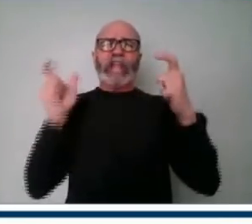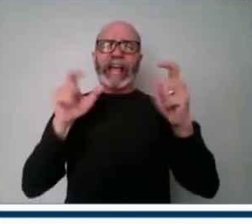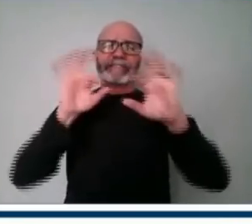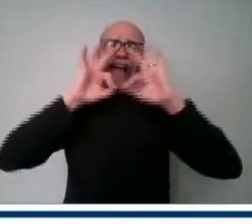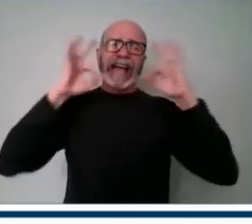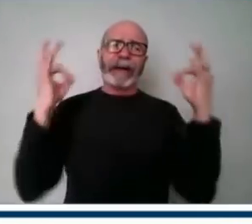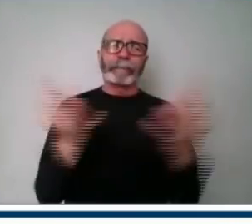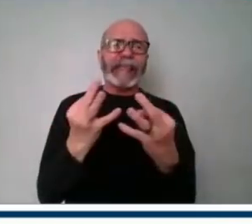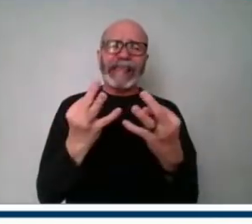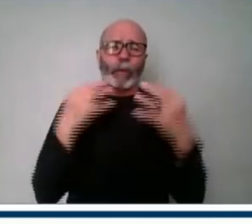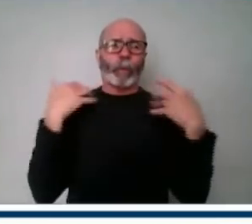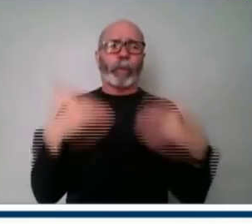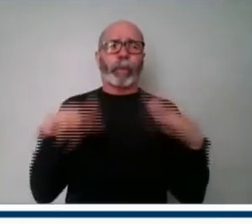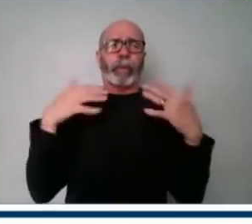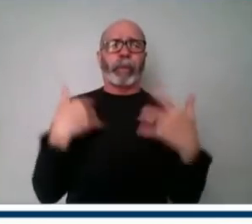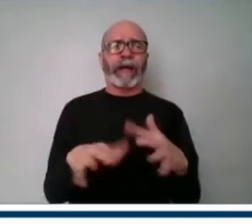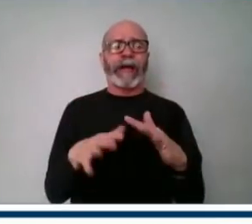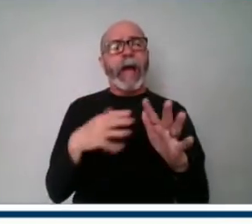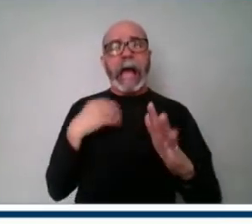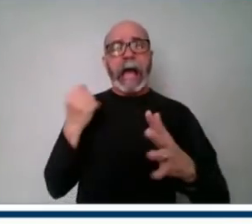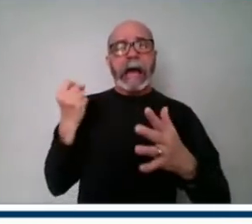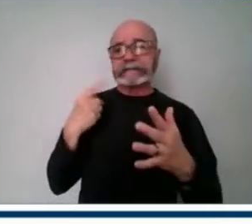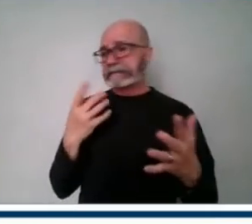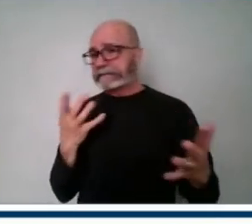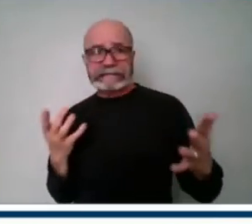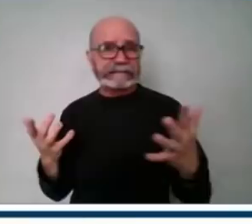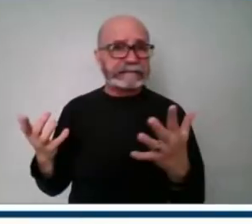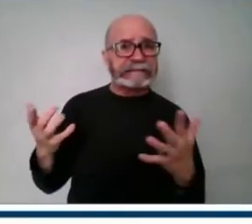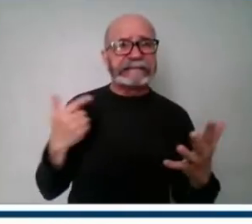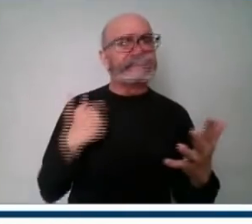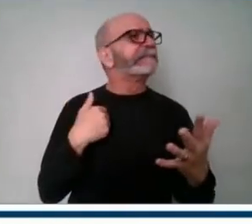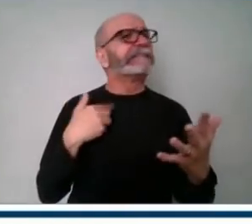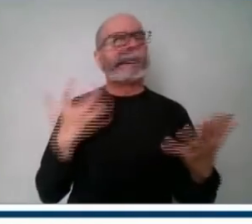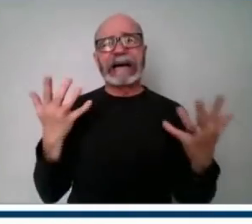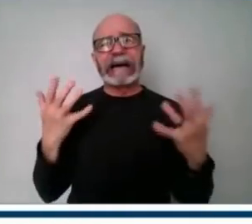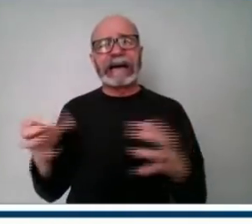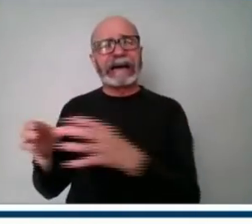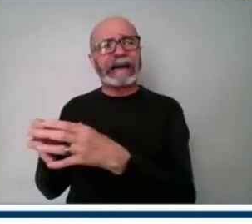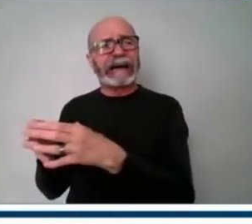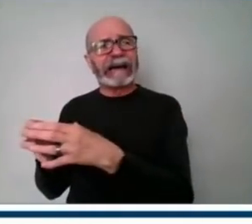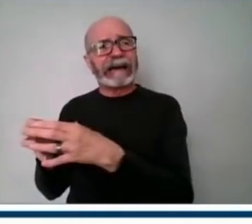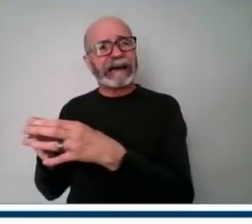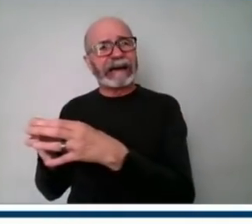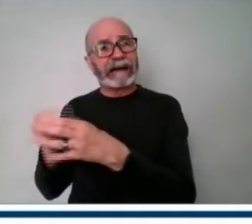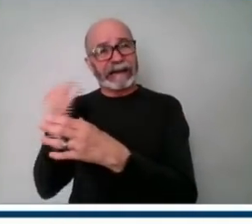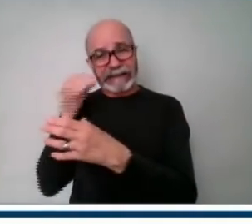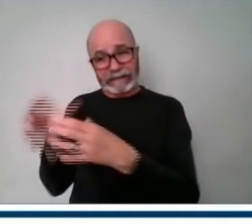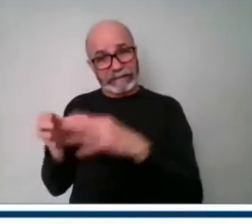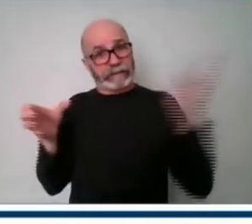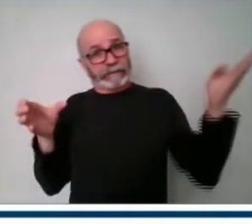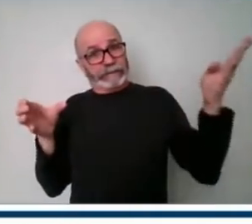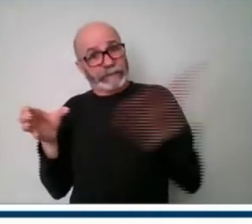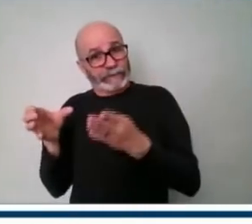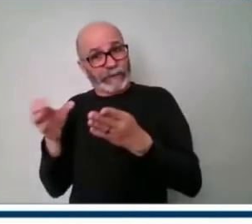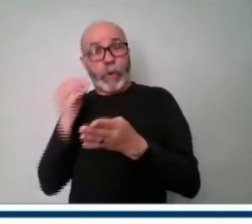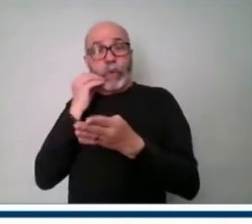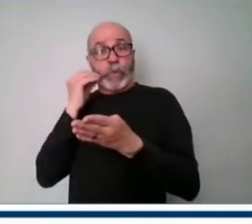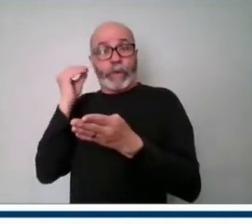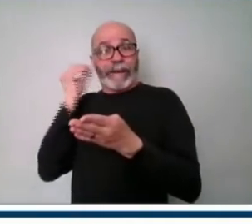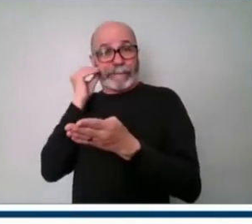feeling an extra layer of restriction. So now we're saying if you're having people into your home, visitors, it's household number plus